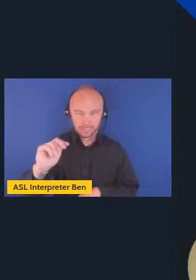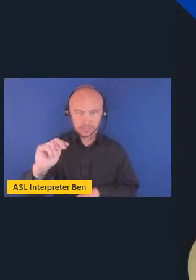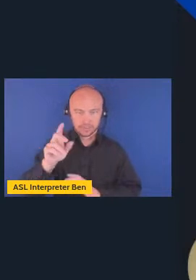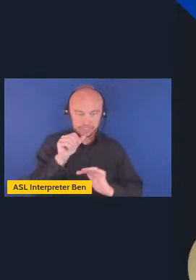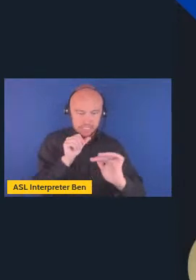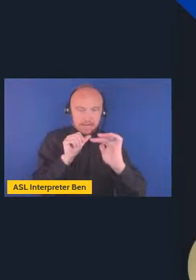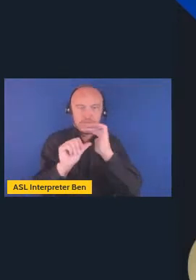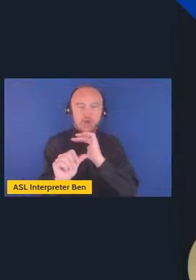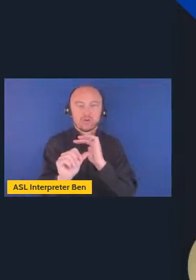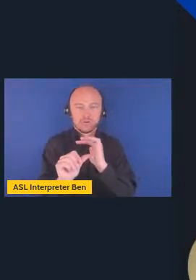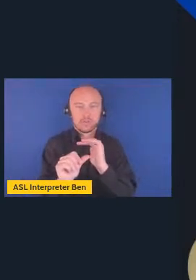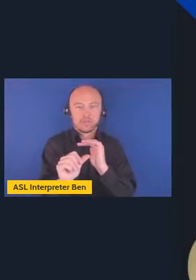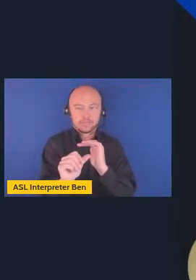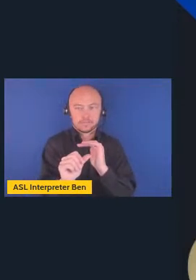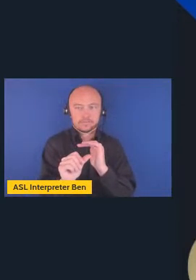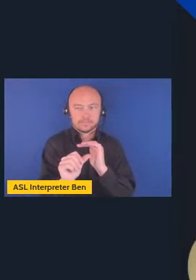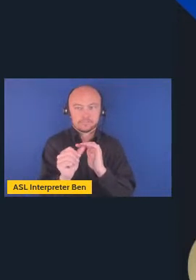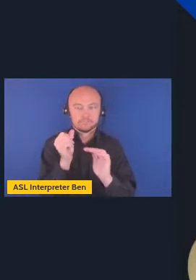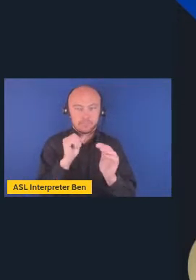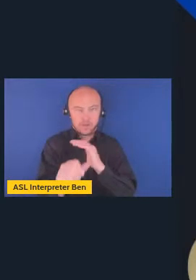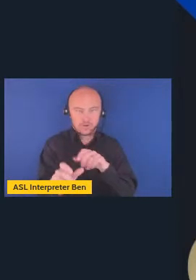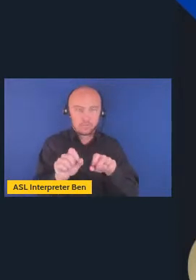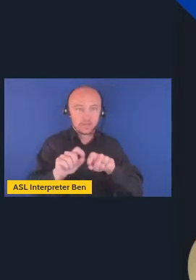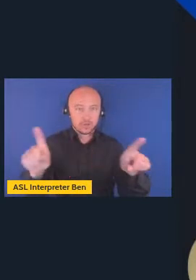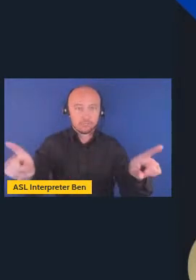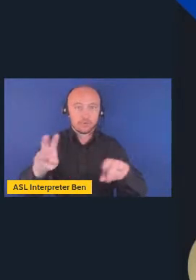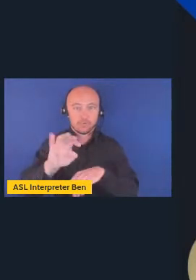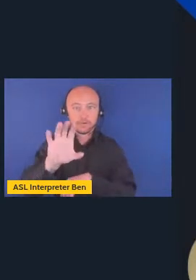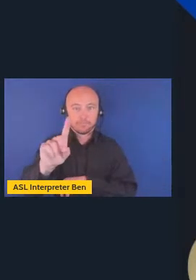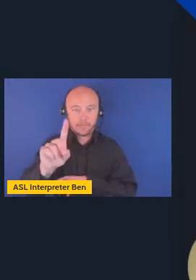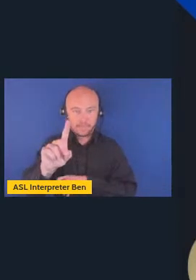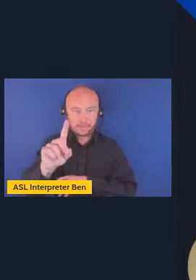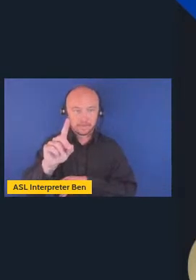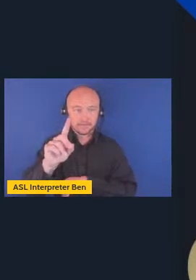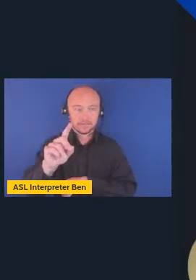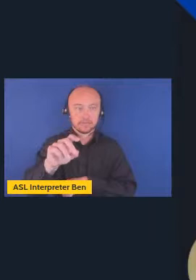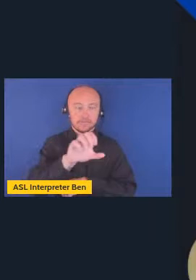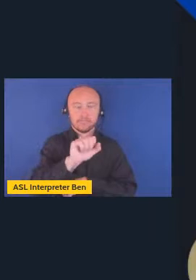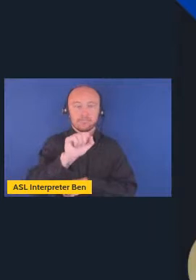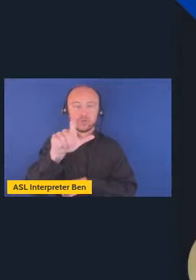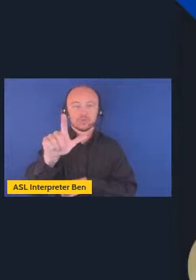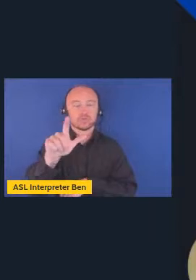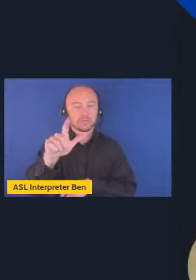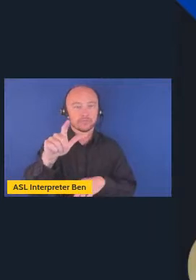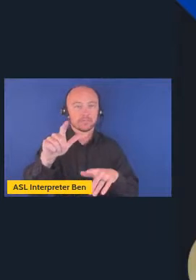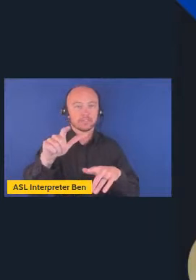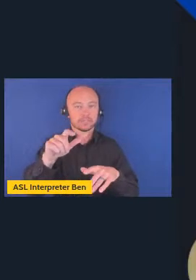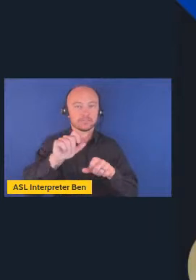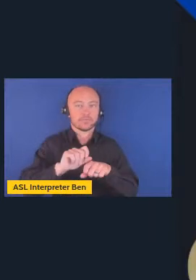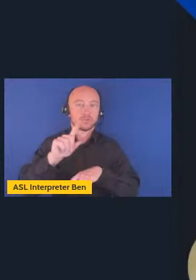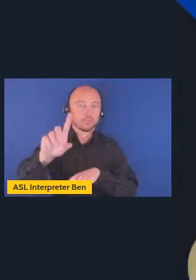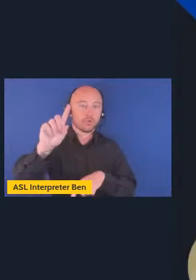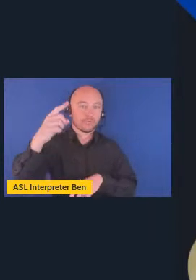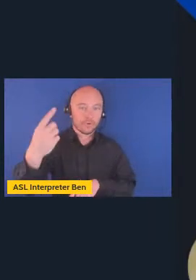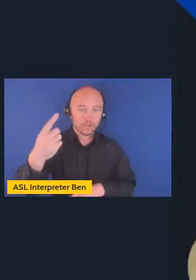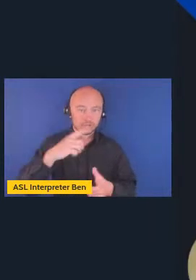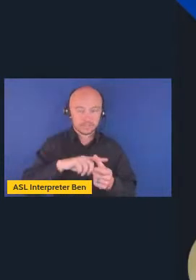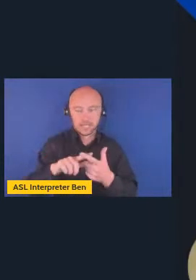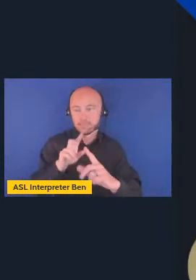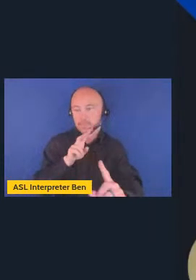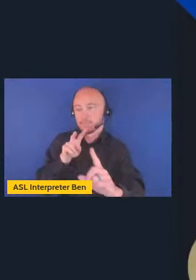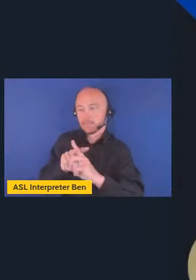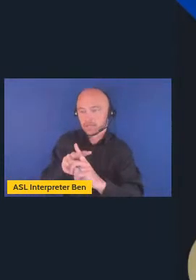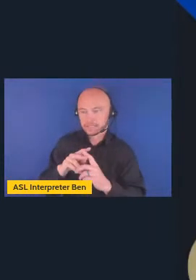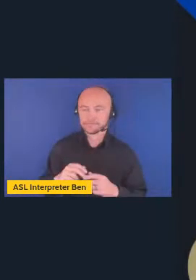underlying underlying deployment method for Serverless Framework, needed to have been deployed first before the plugin would work.